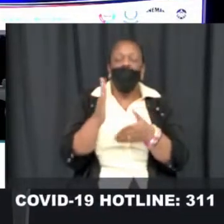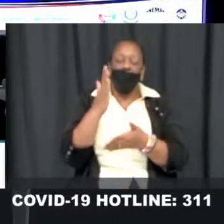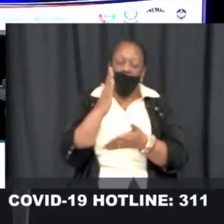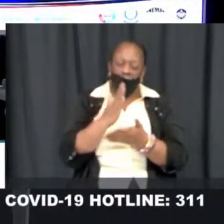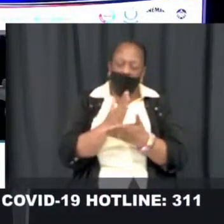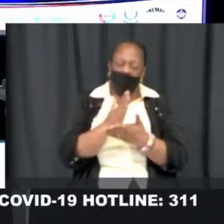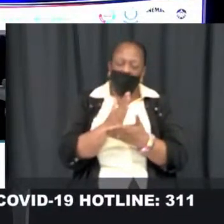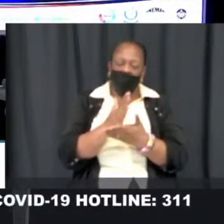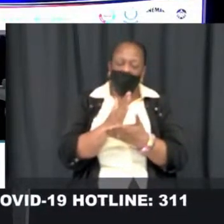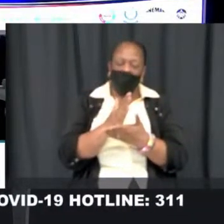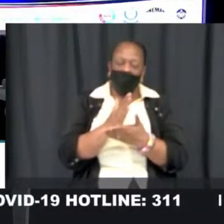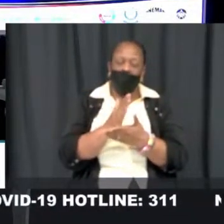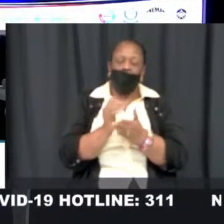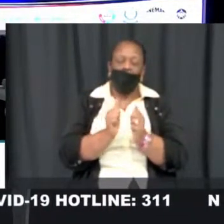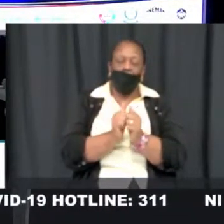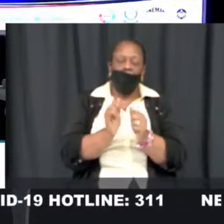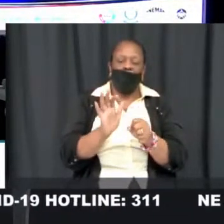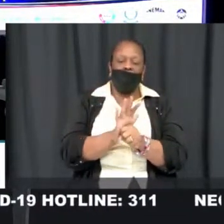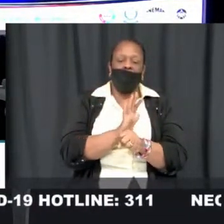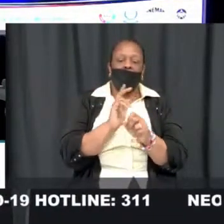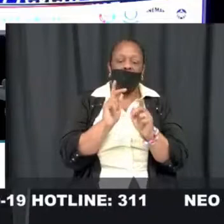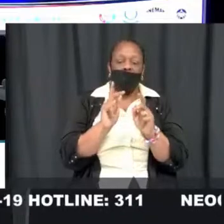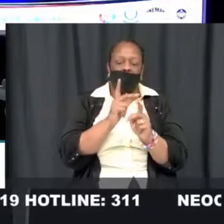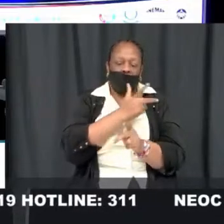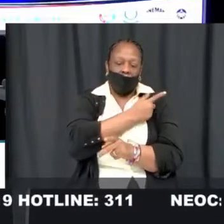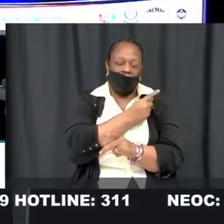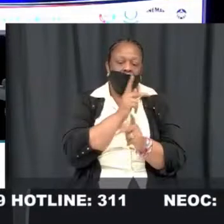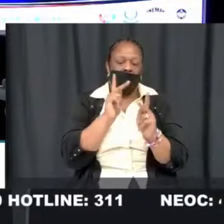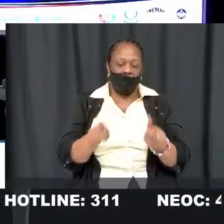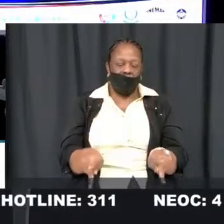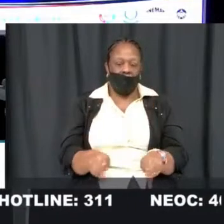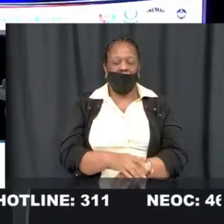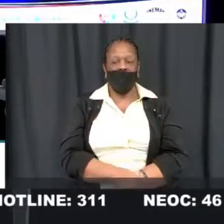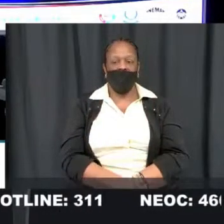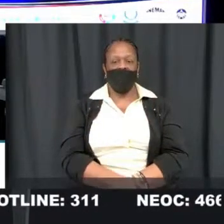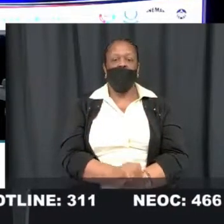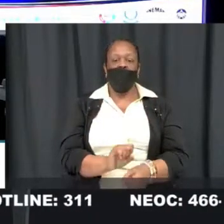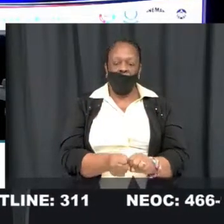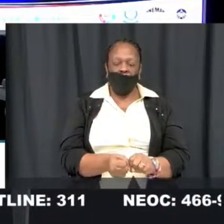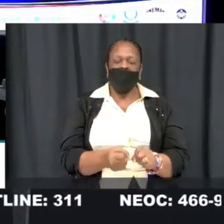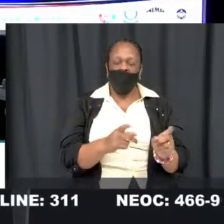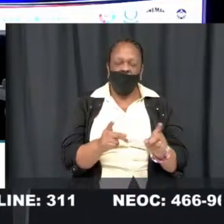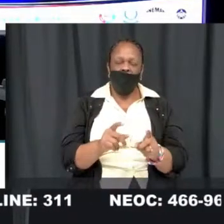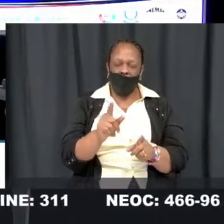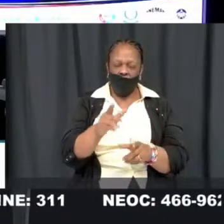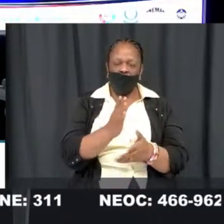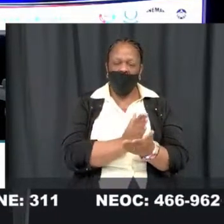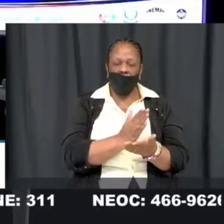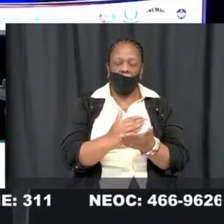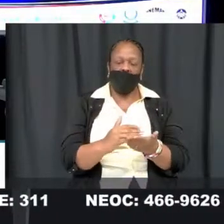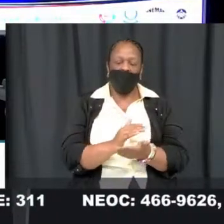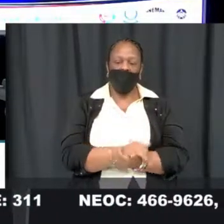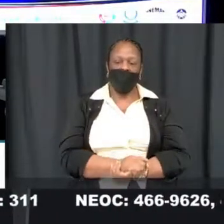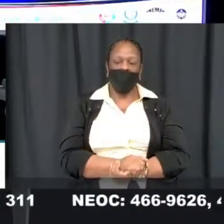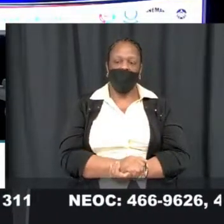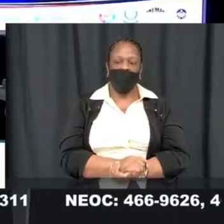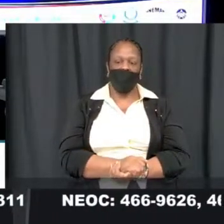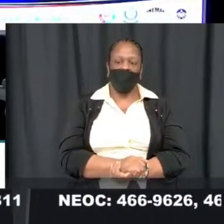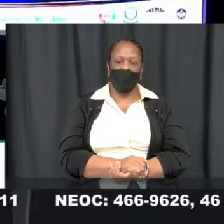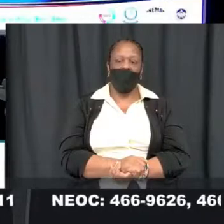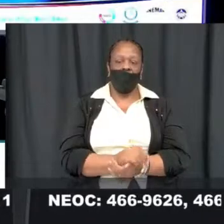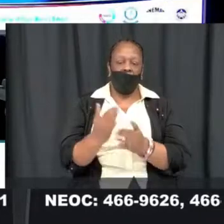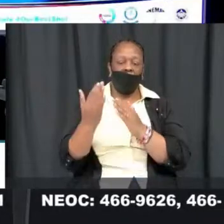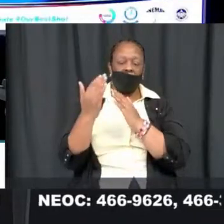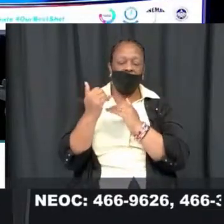stop right there with the fully vaccinated. So we want you to do your part. And so that's why I am hopeful, because I'm